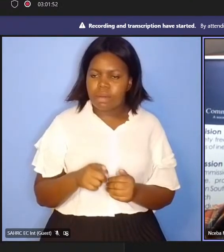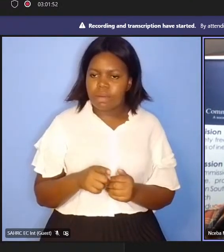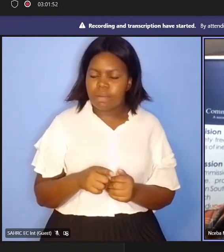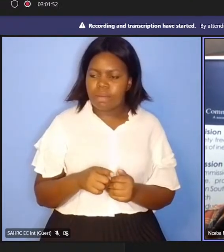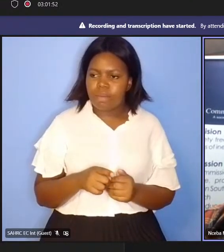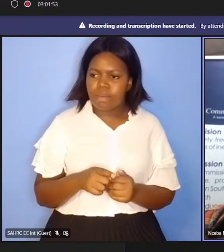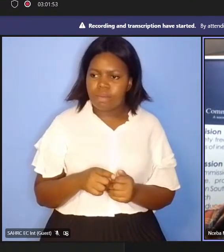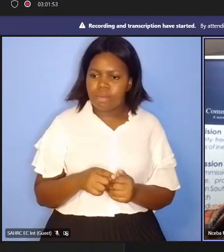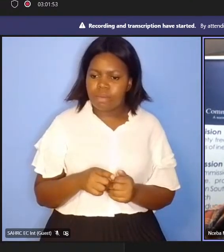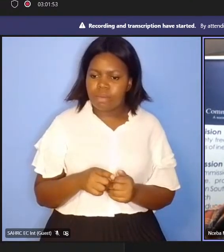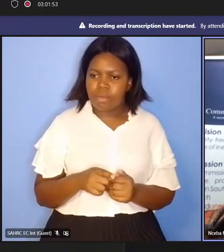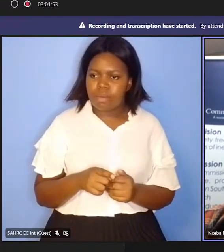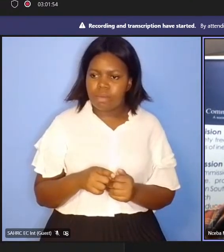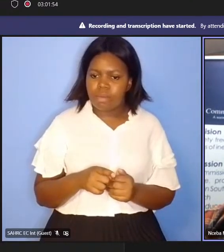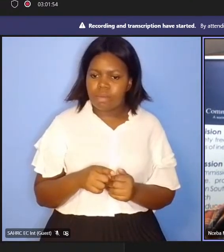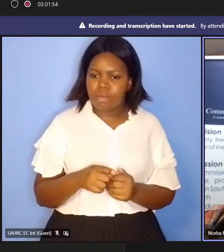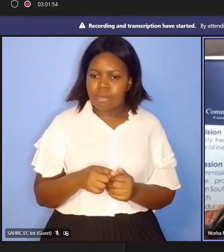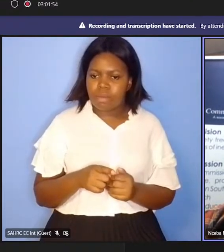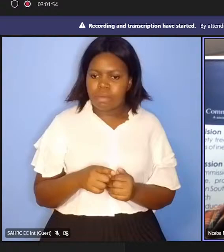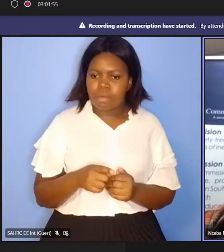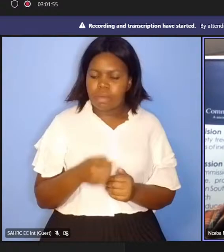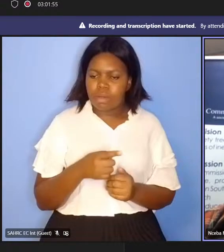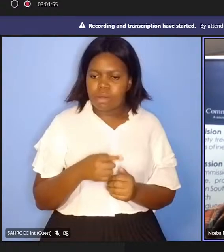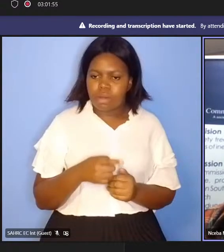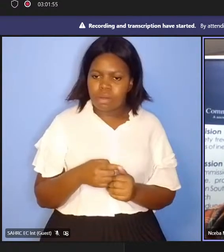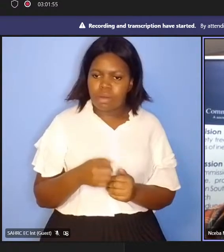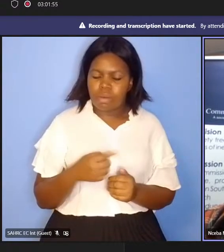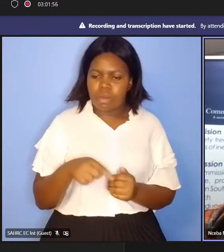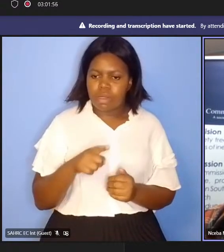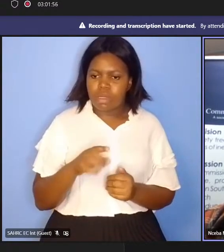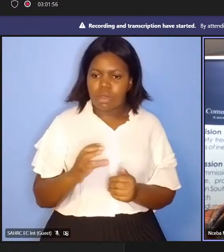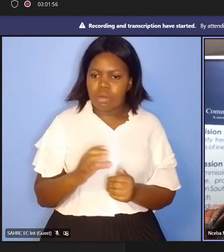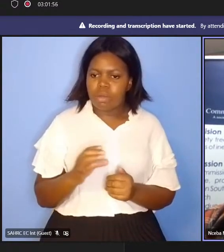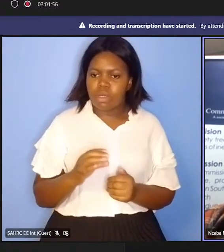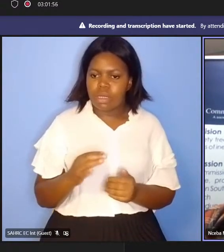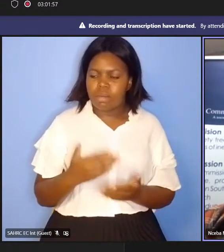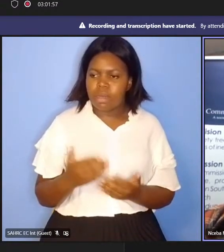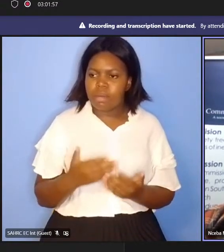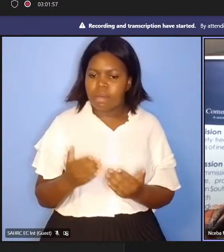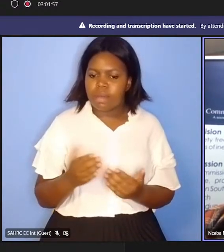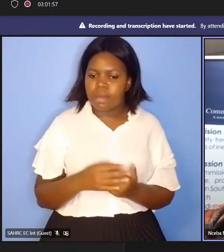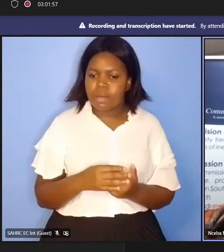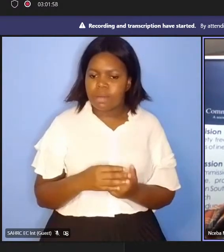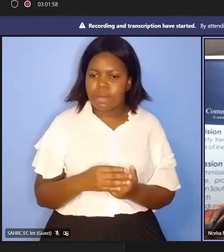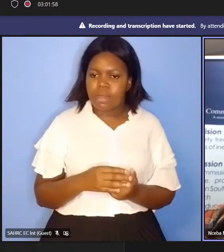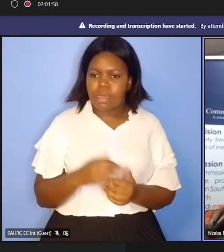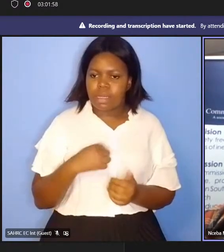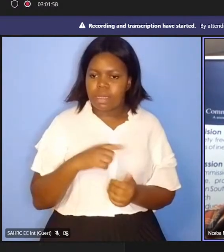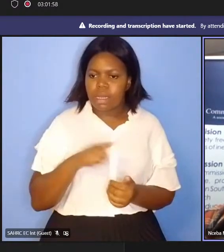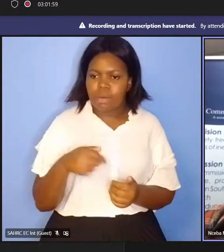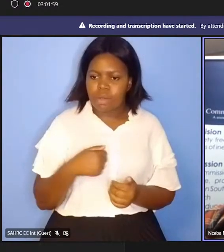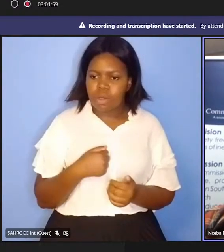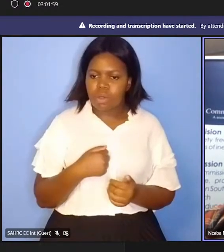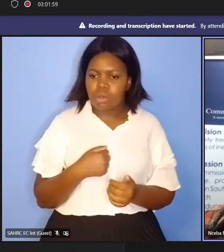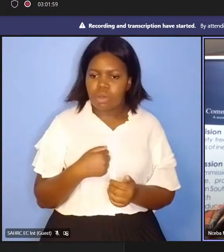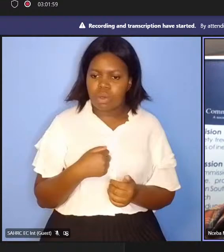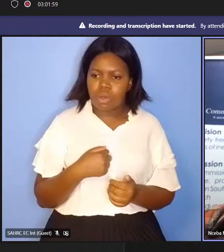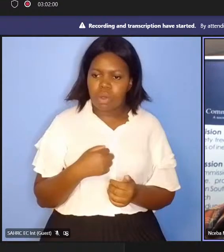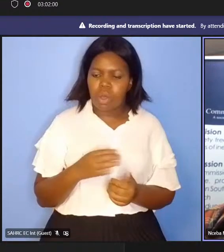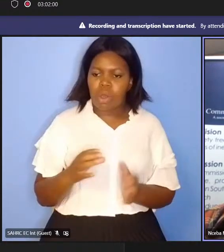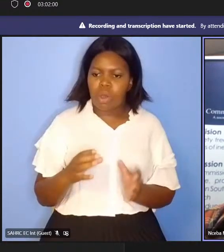the position paper of the Commission for Gender Equality. I will also communicate with the Office of the